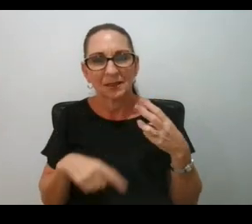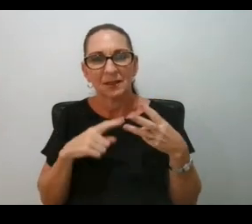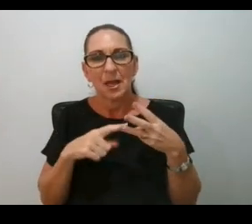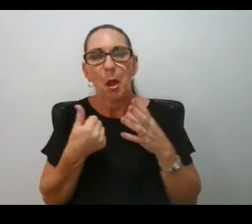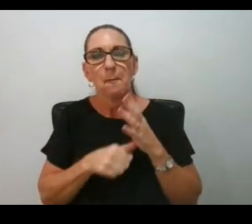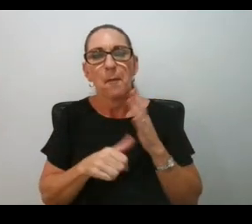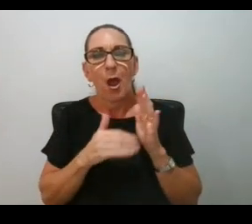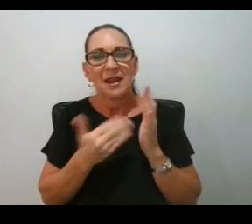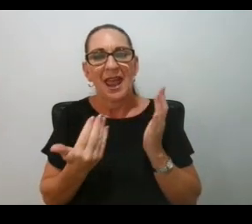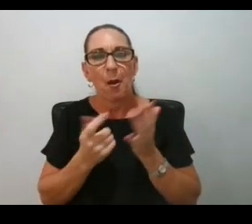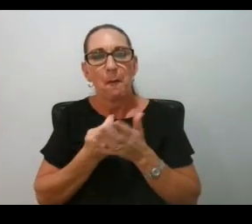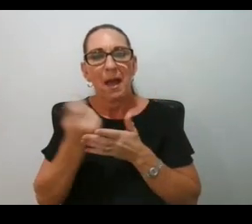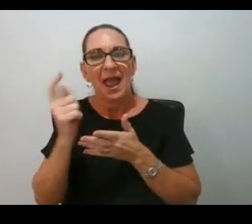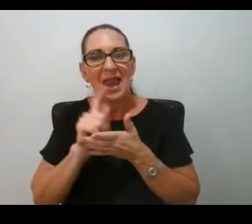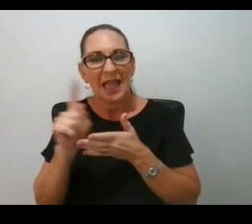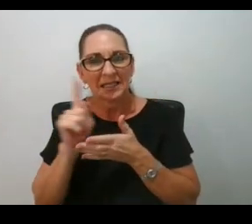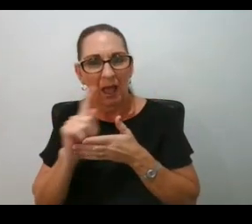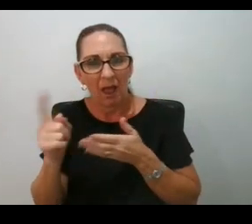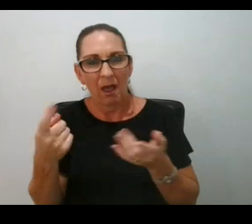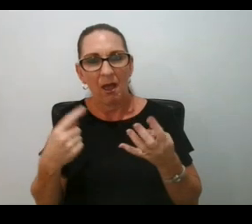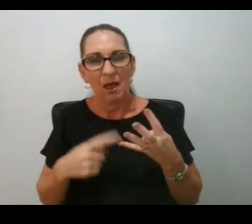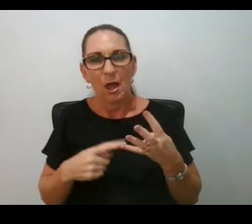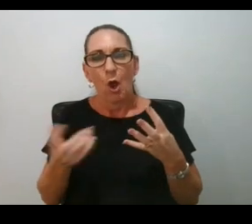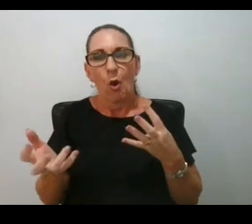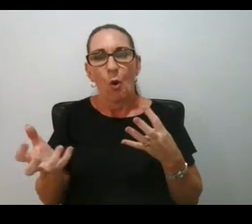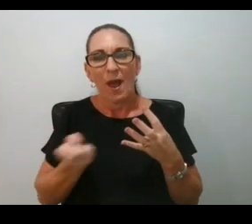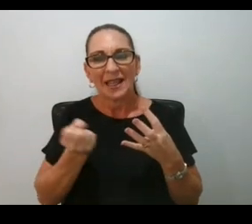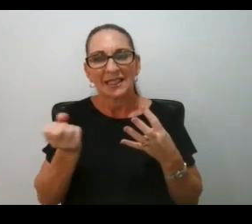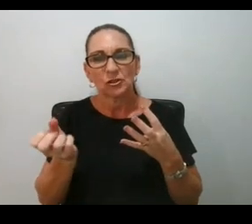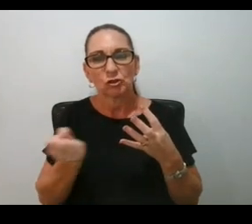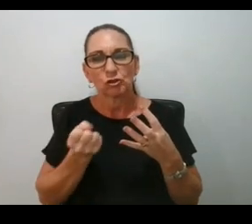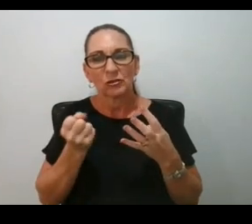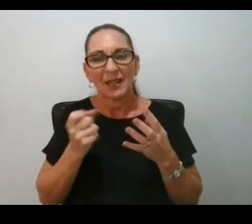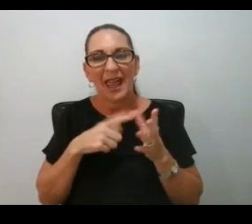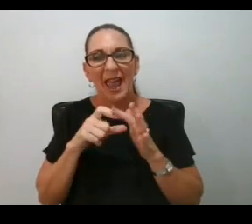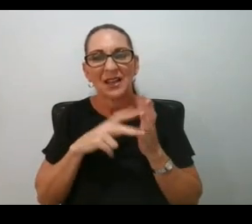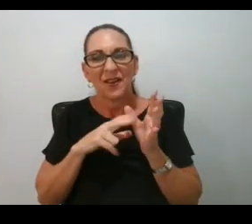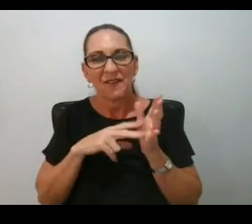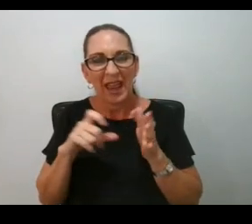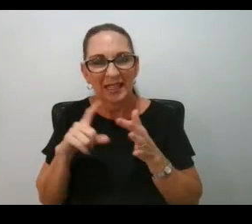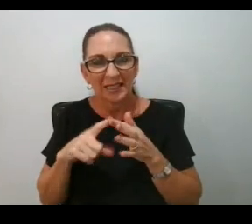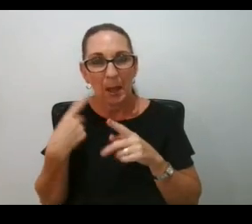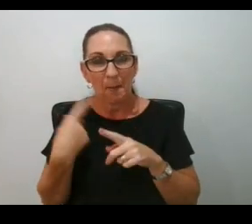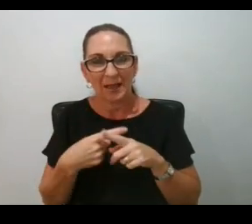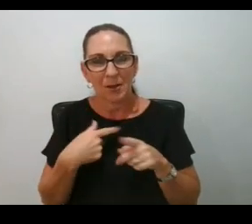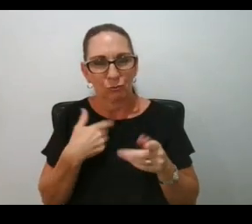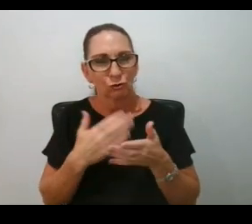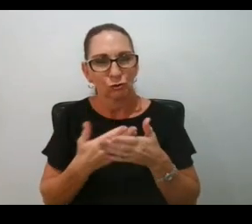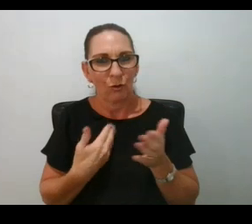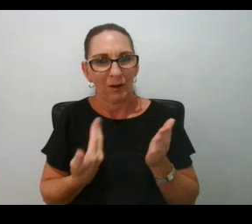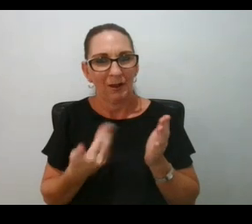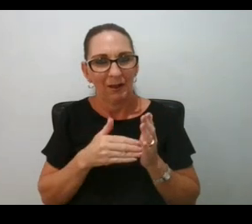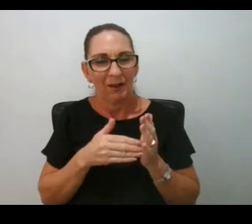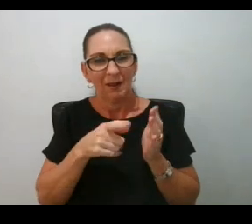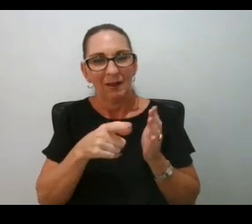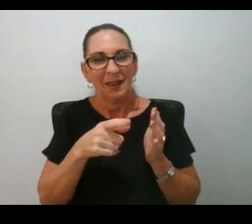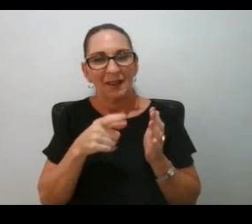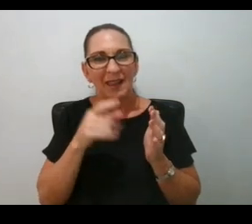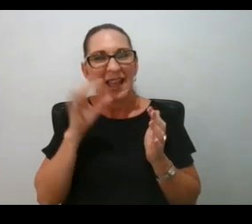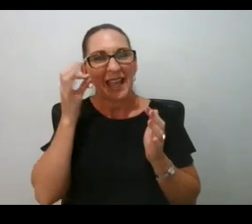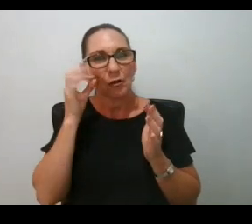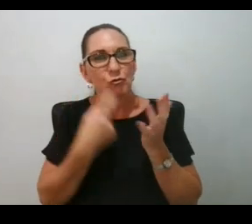wage advances, and we've got utility bills. And I think we've probably also got council rates in there as well, although I haven't said it there. I